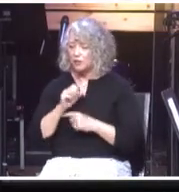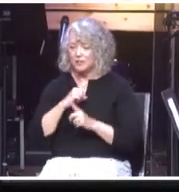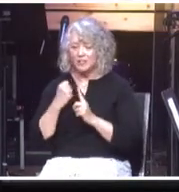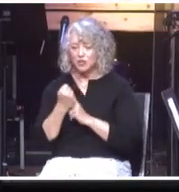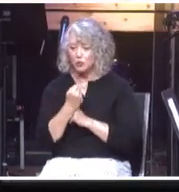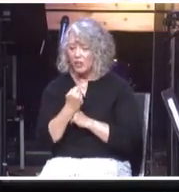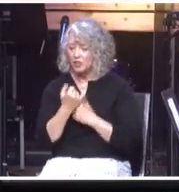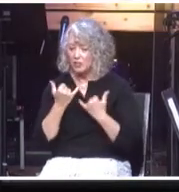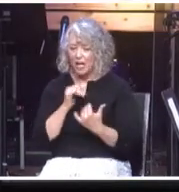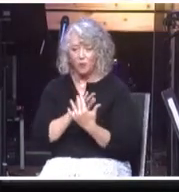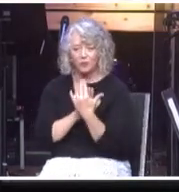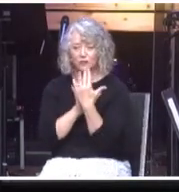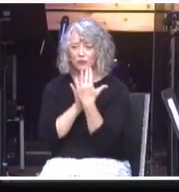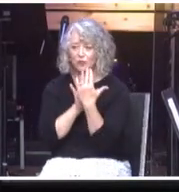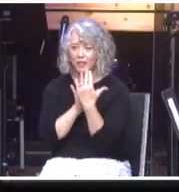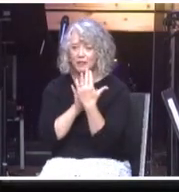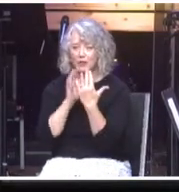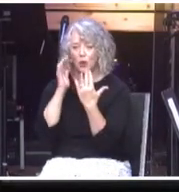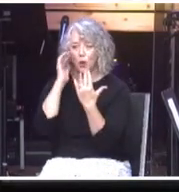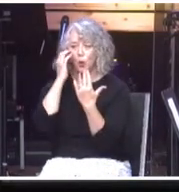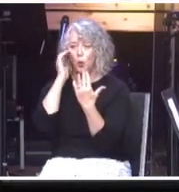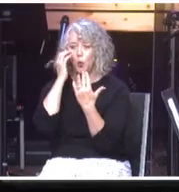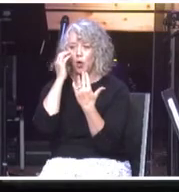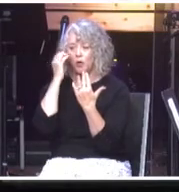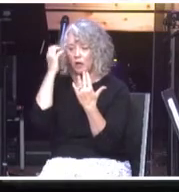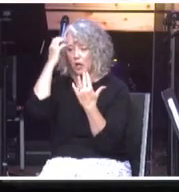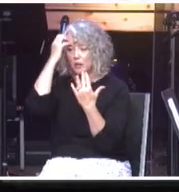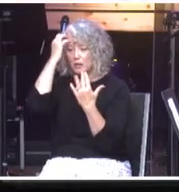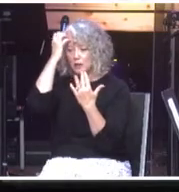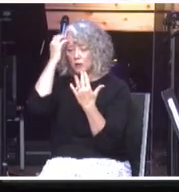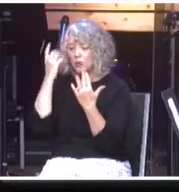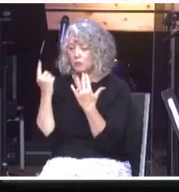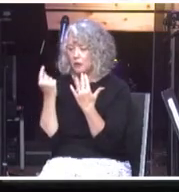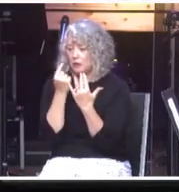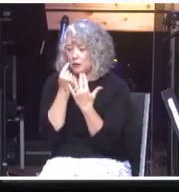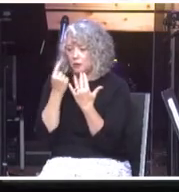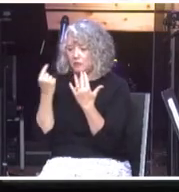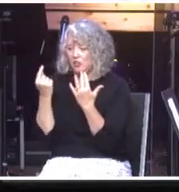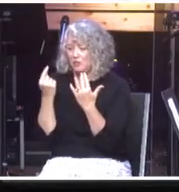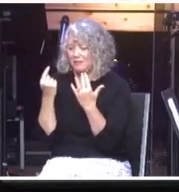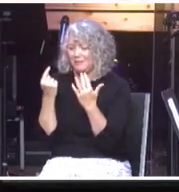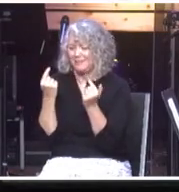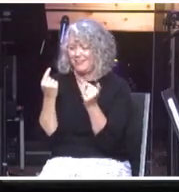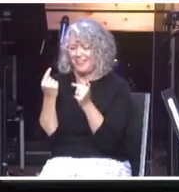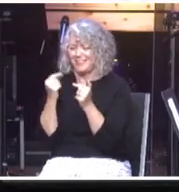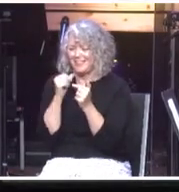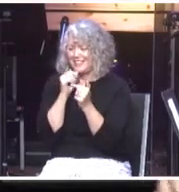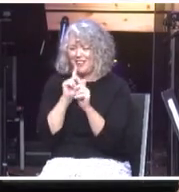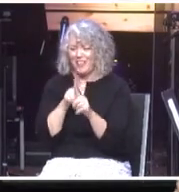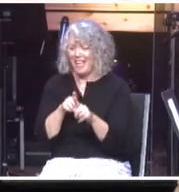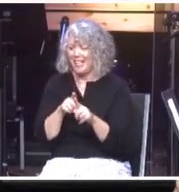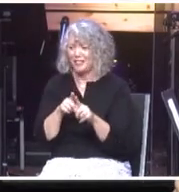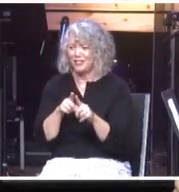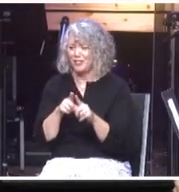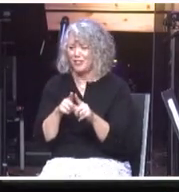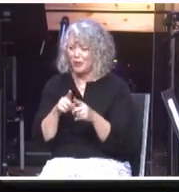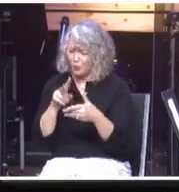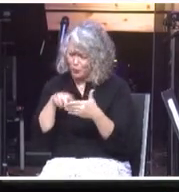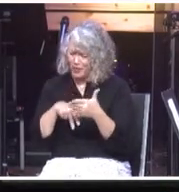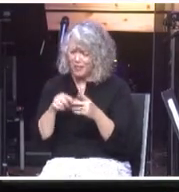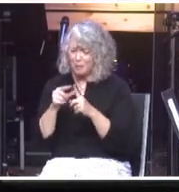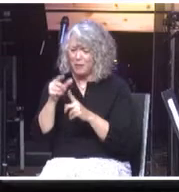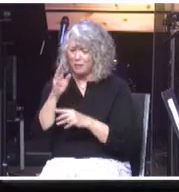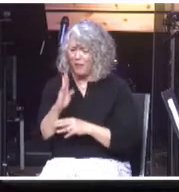situation, worry and anxiety is not the answer. From His Word, we know that God